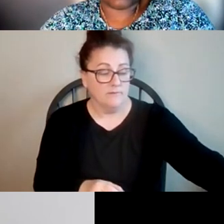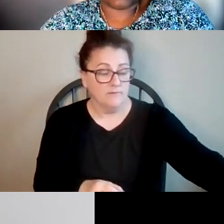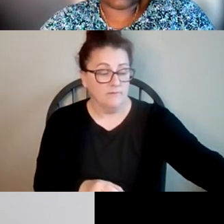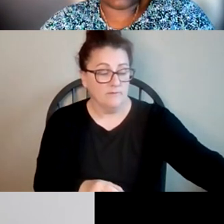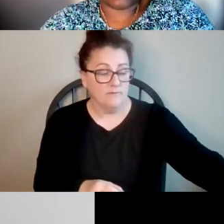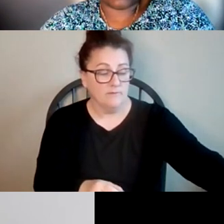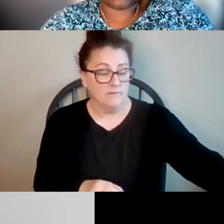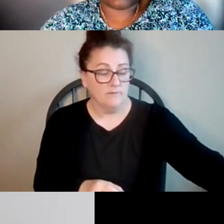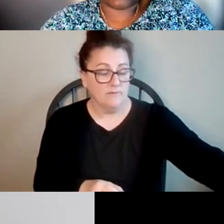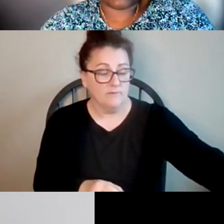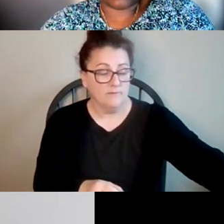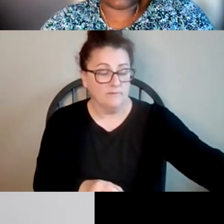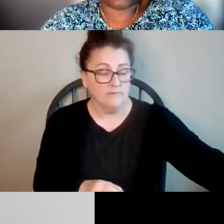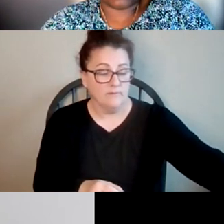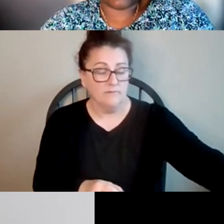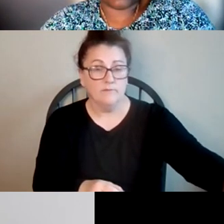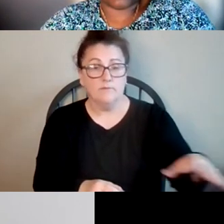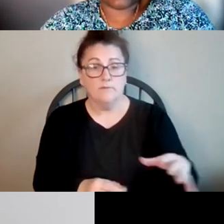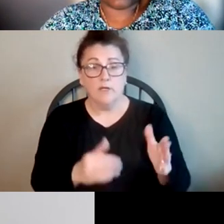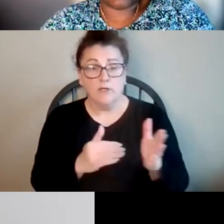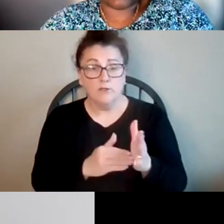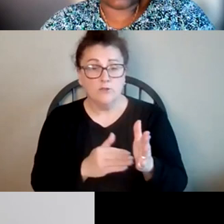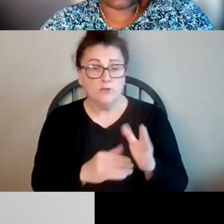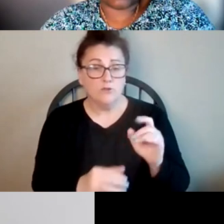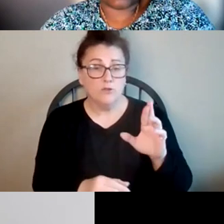Dr. Edinger, I'm not seeing any hands.